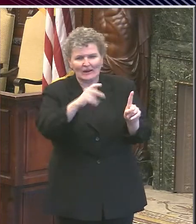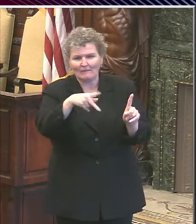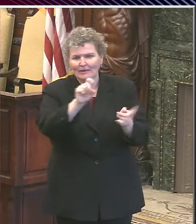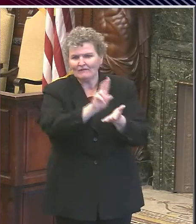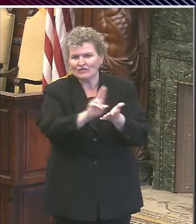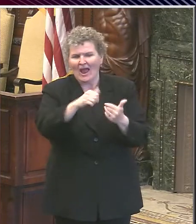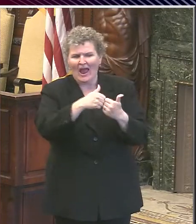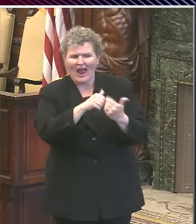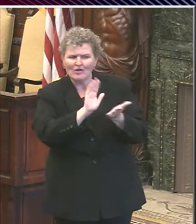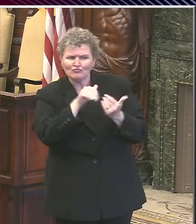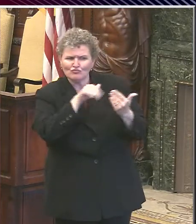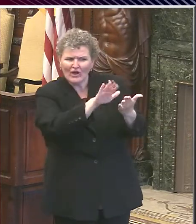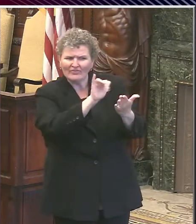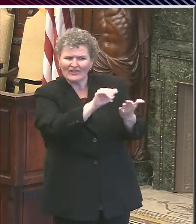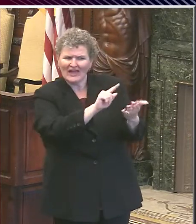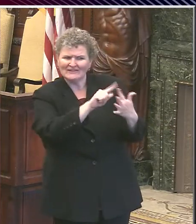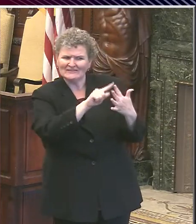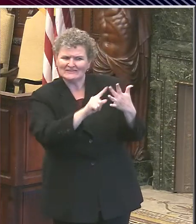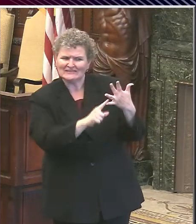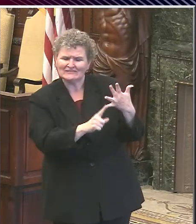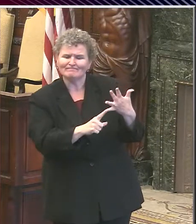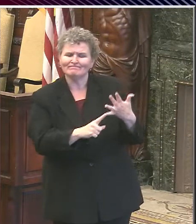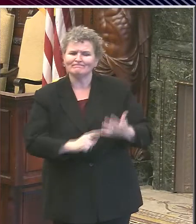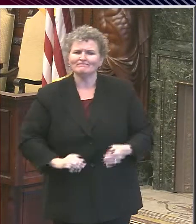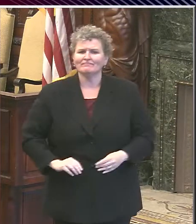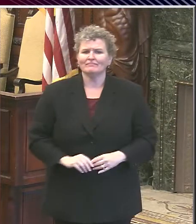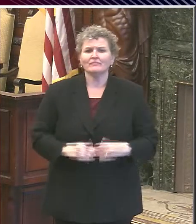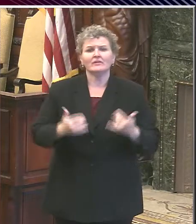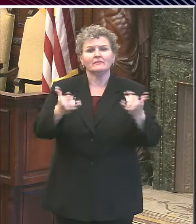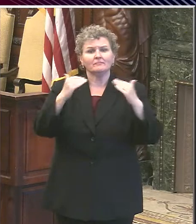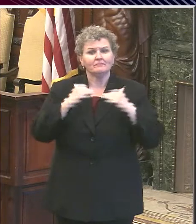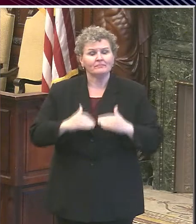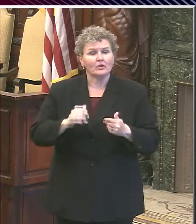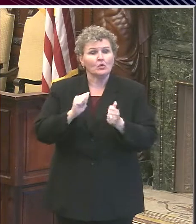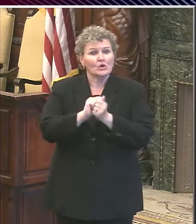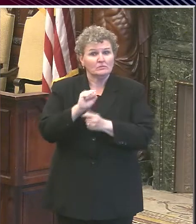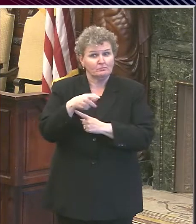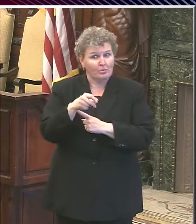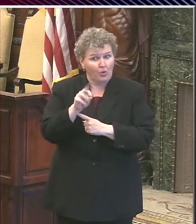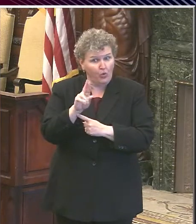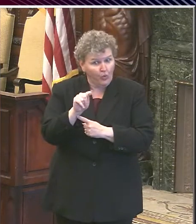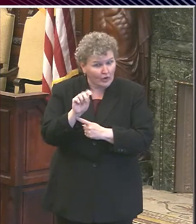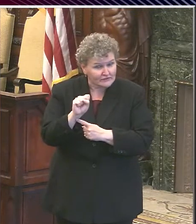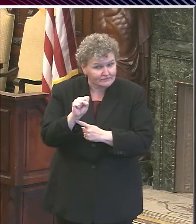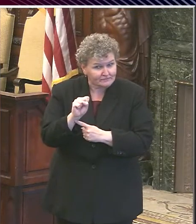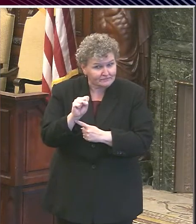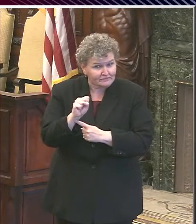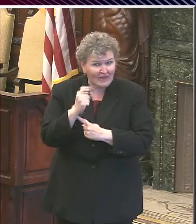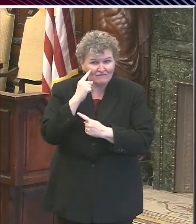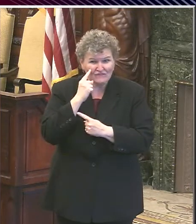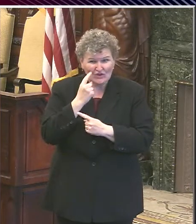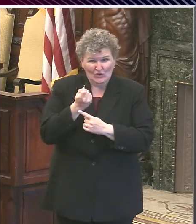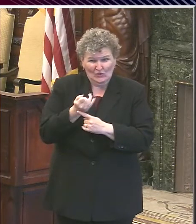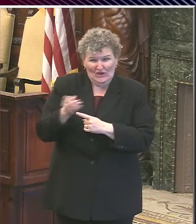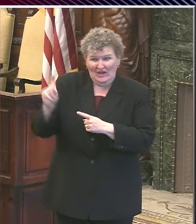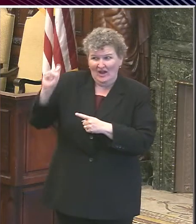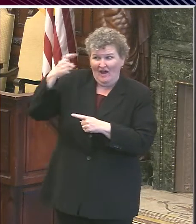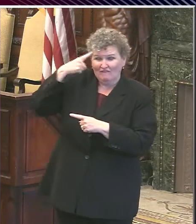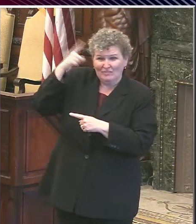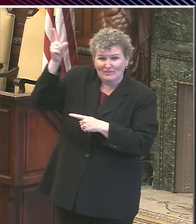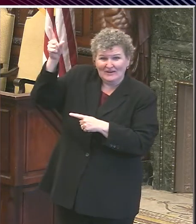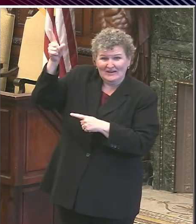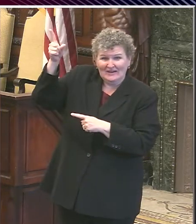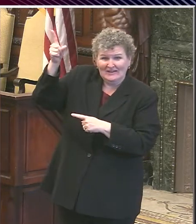outbreak. Now on to this issue of sports. As you know, a few weeks ago, the governor strongly recommended against